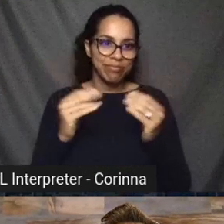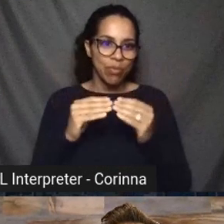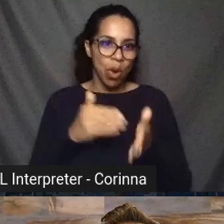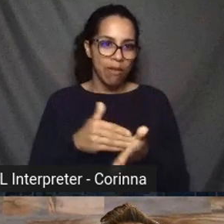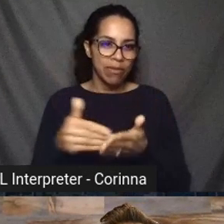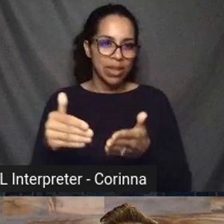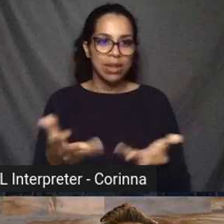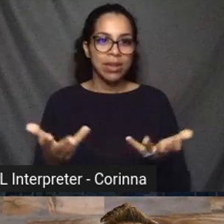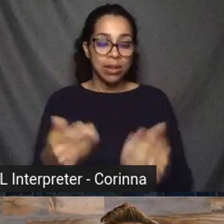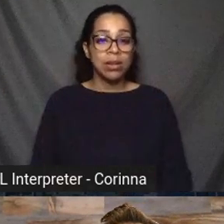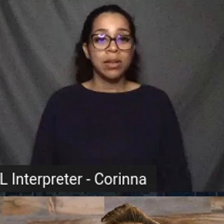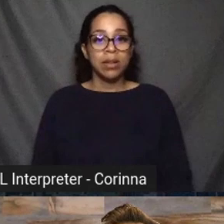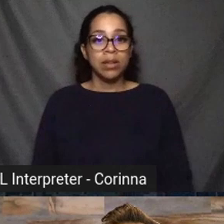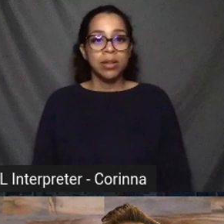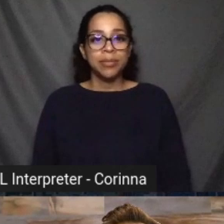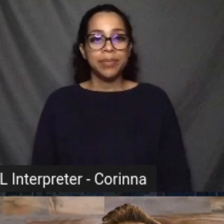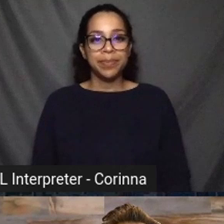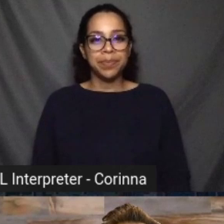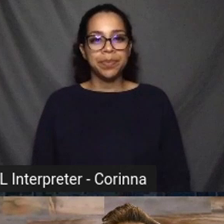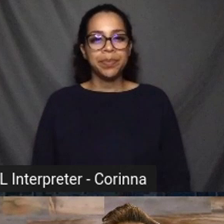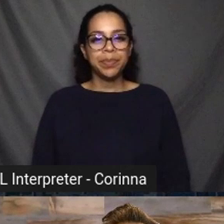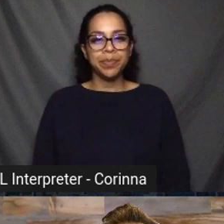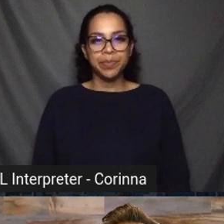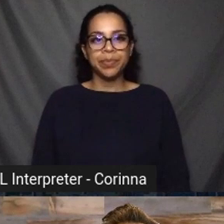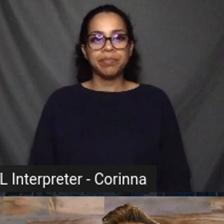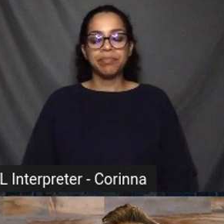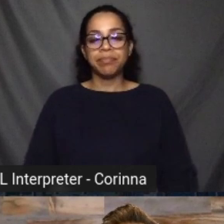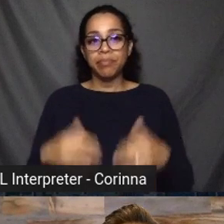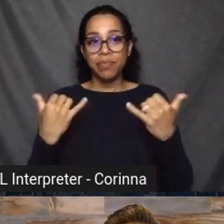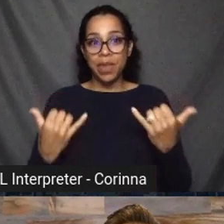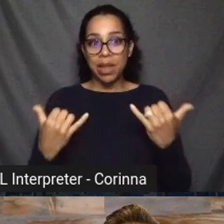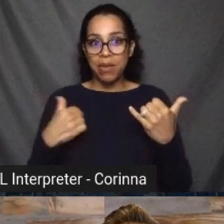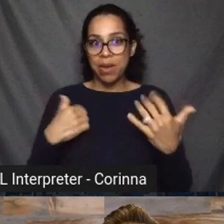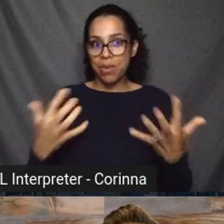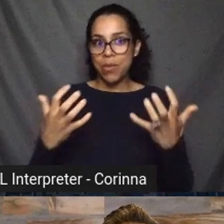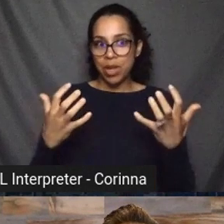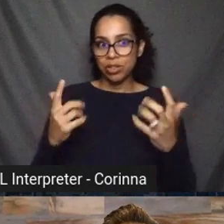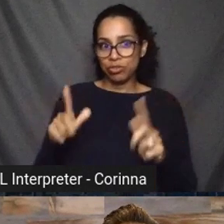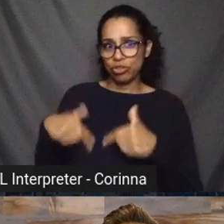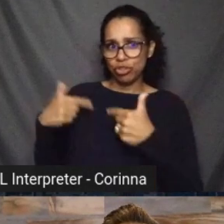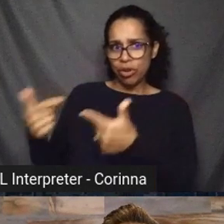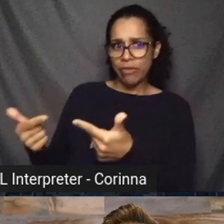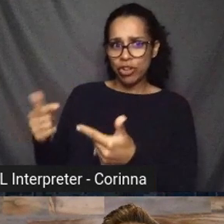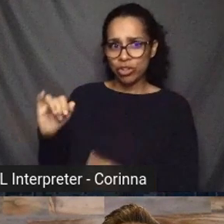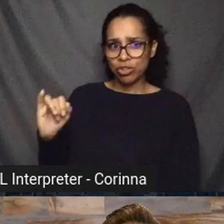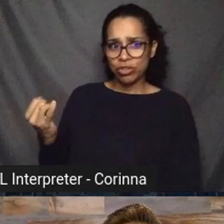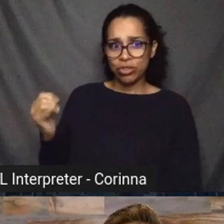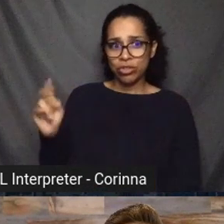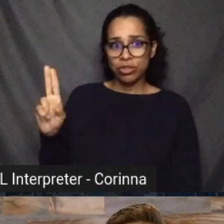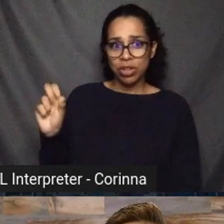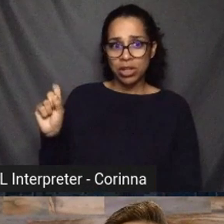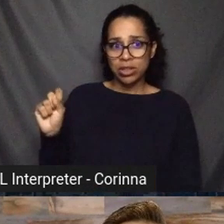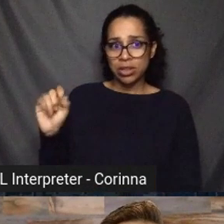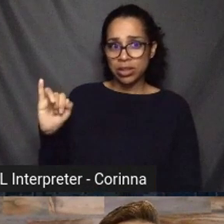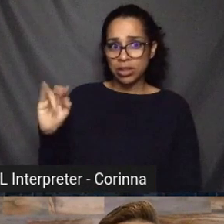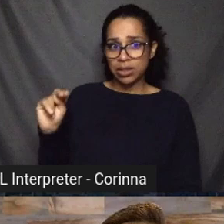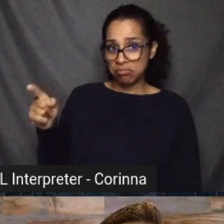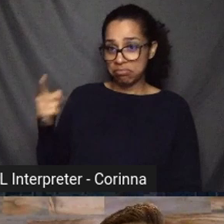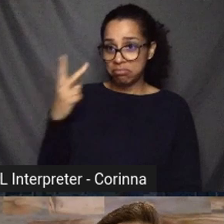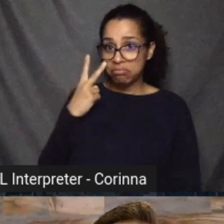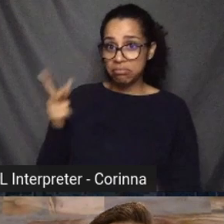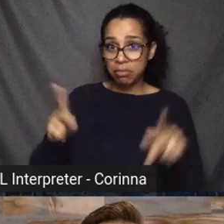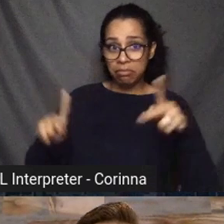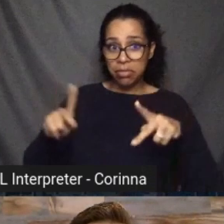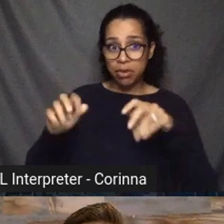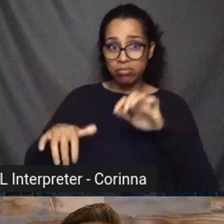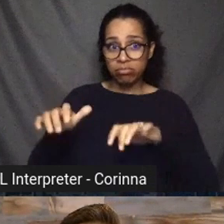this point, I wanted to turn over, Justin, if you see any questions over the chat,